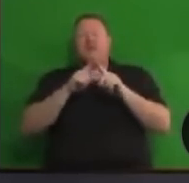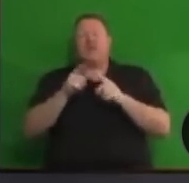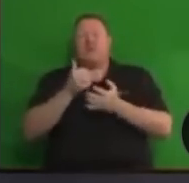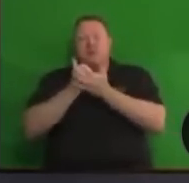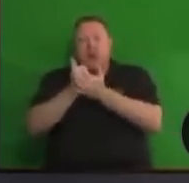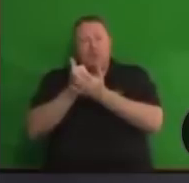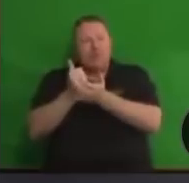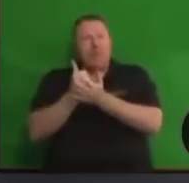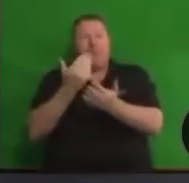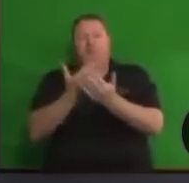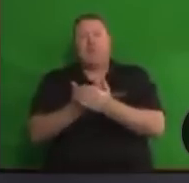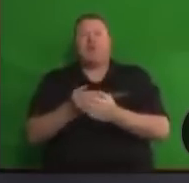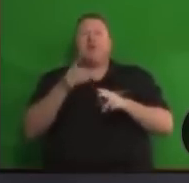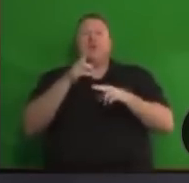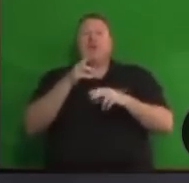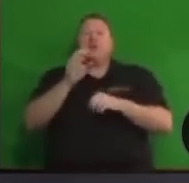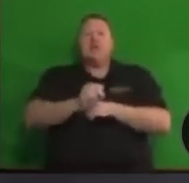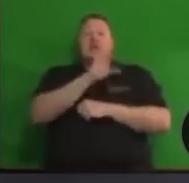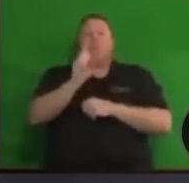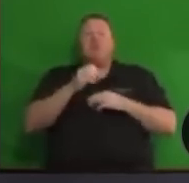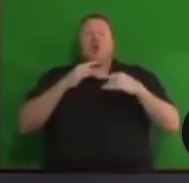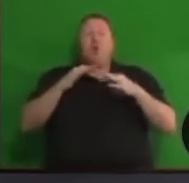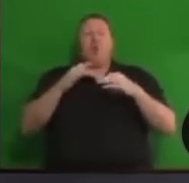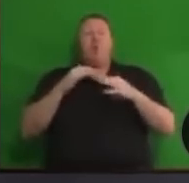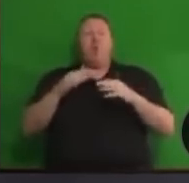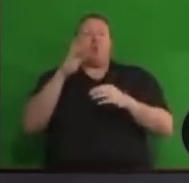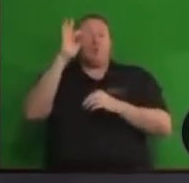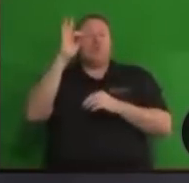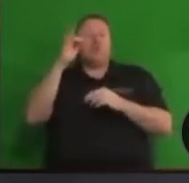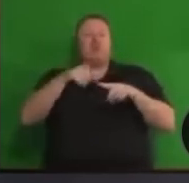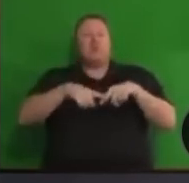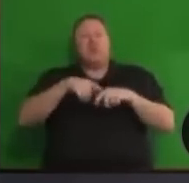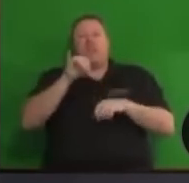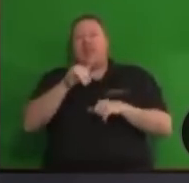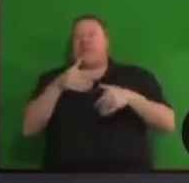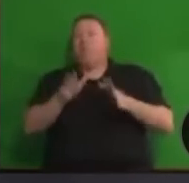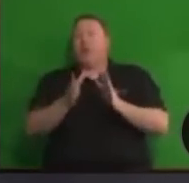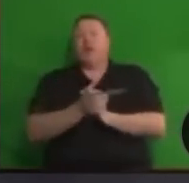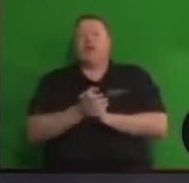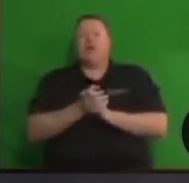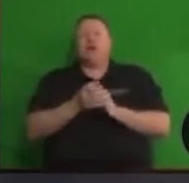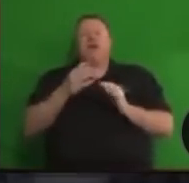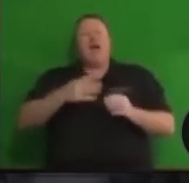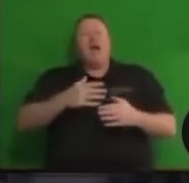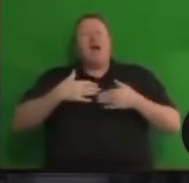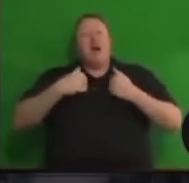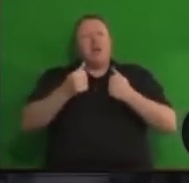depends on it, and so does the health and dignity of our people. I thank you.